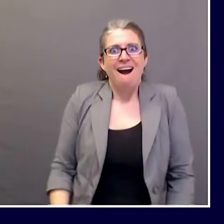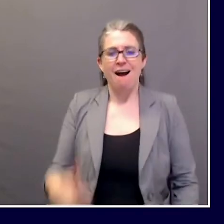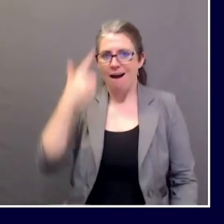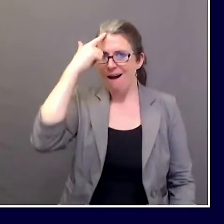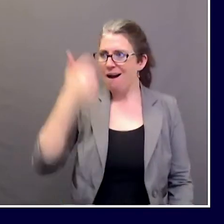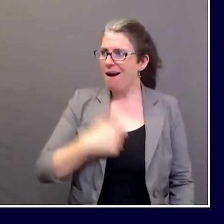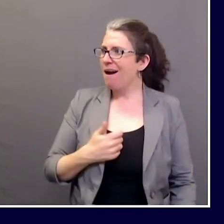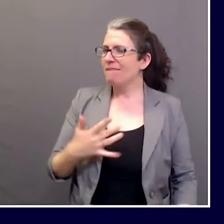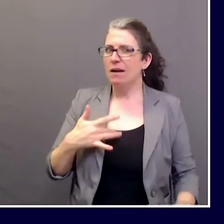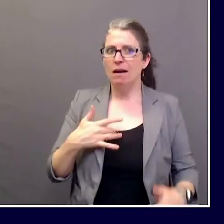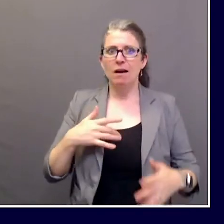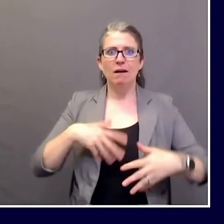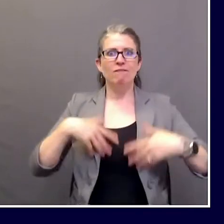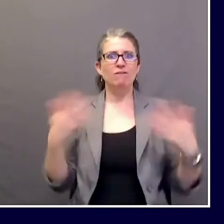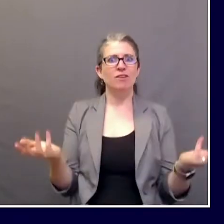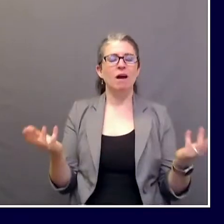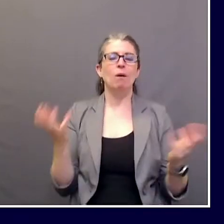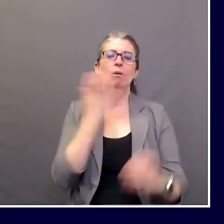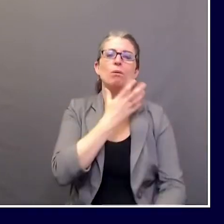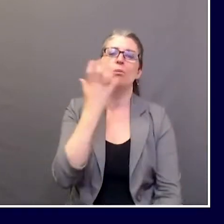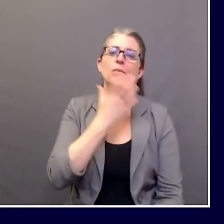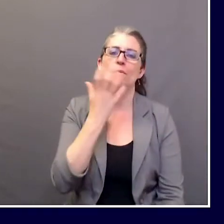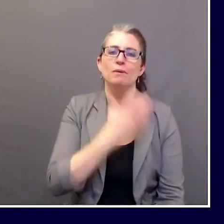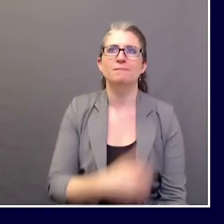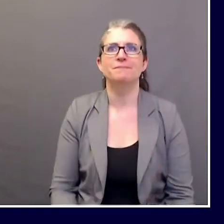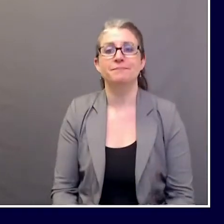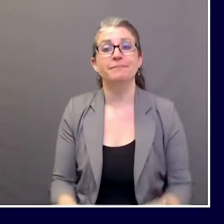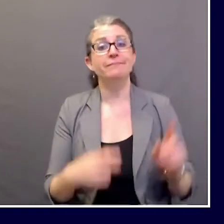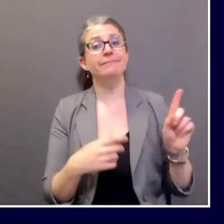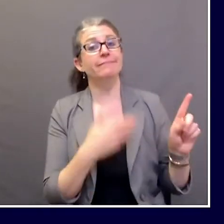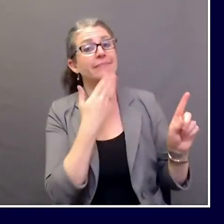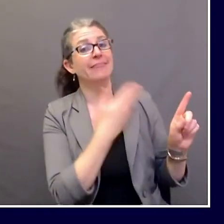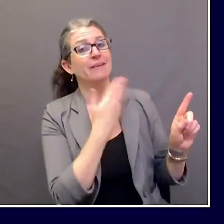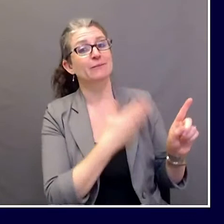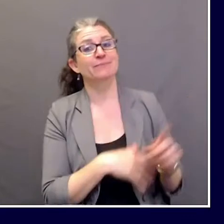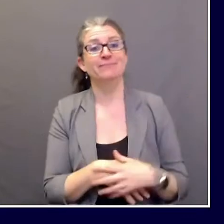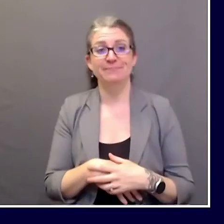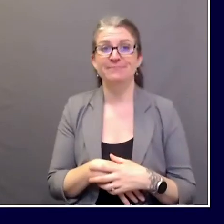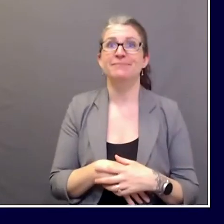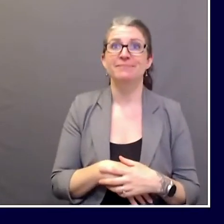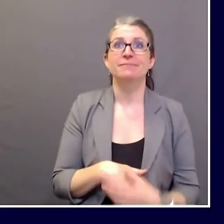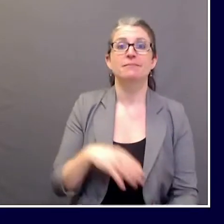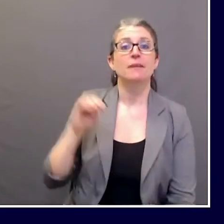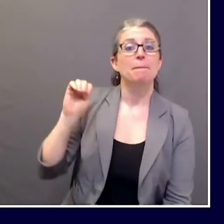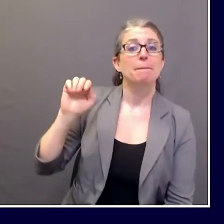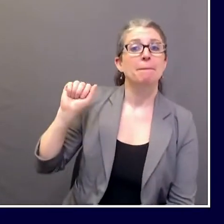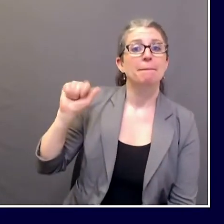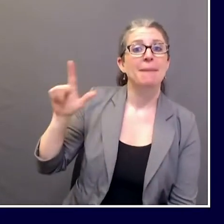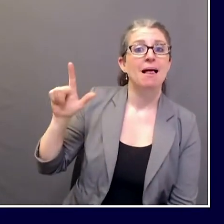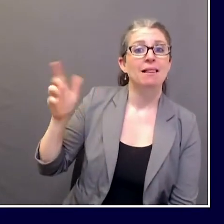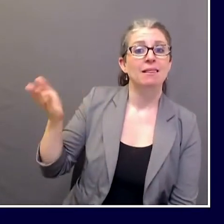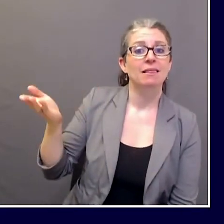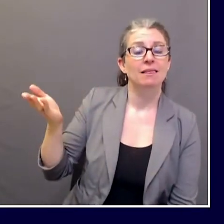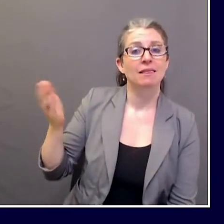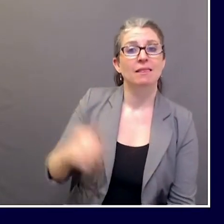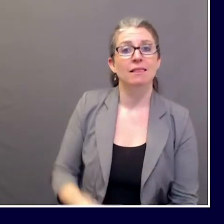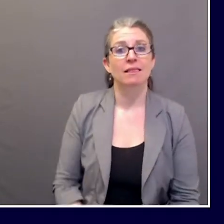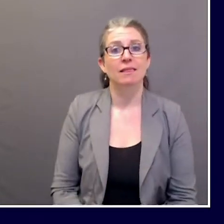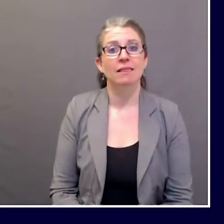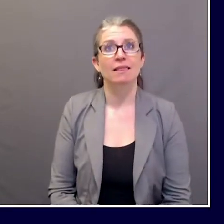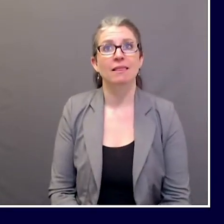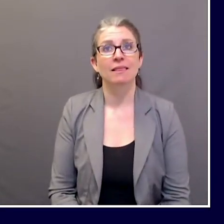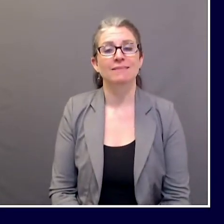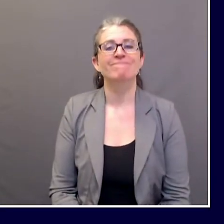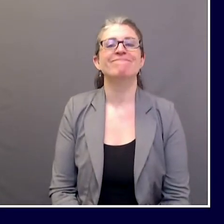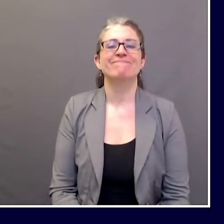Thank you so much. Thanks, Patrick. Over to Mel Meyer next. All right, thank you. My question is this: